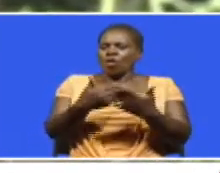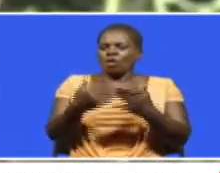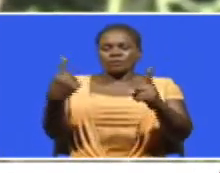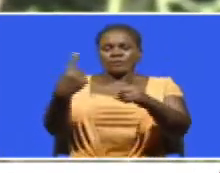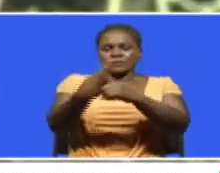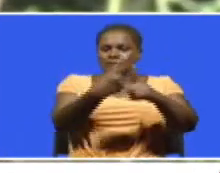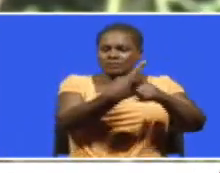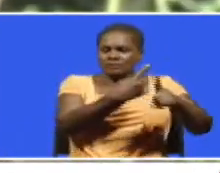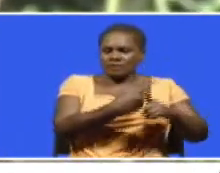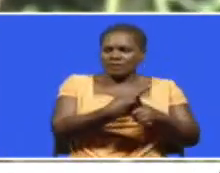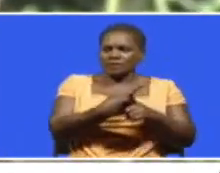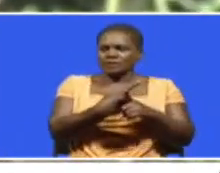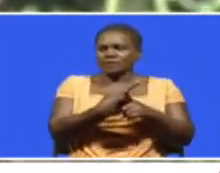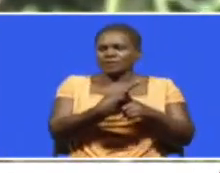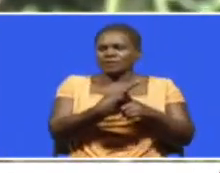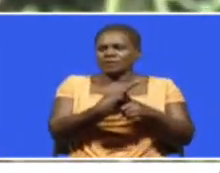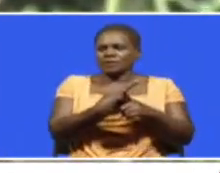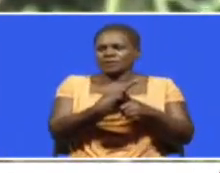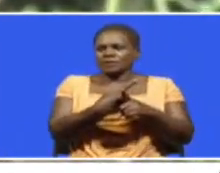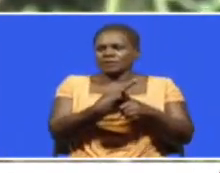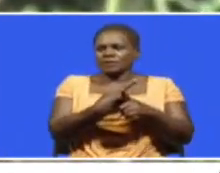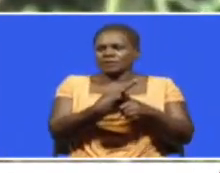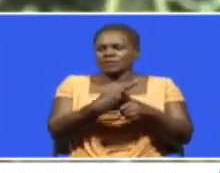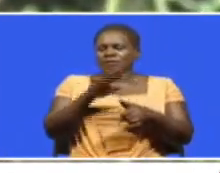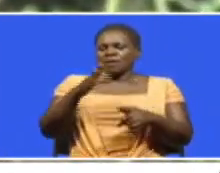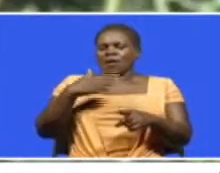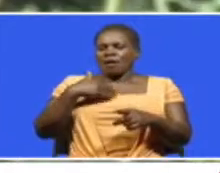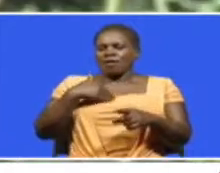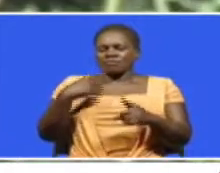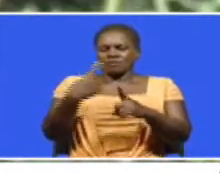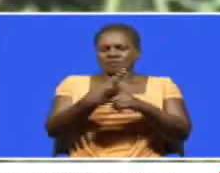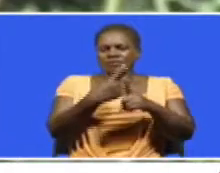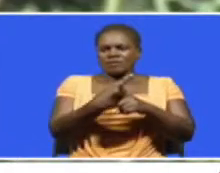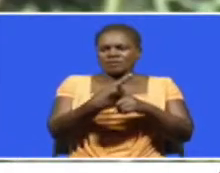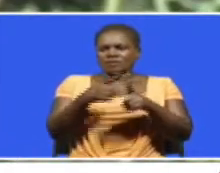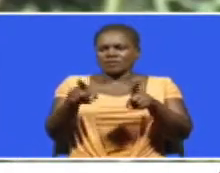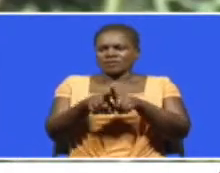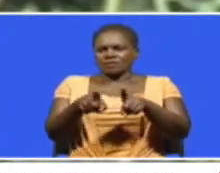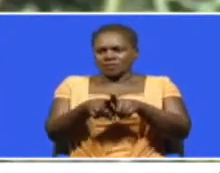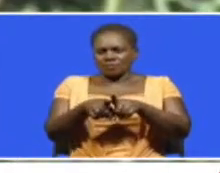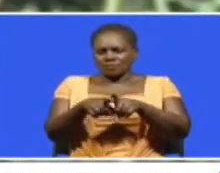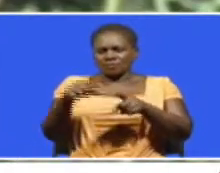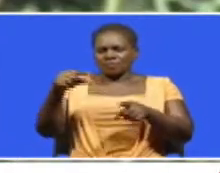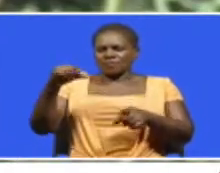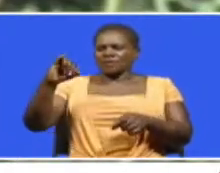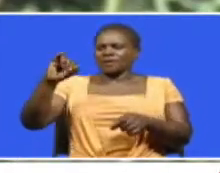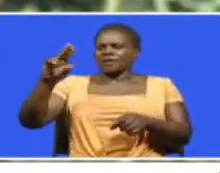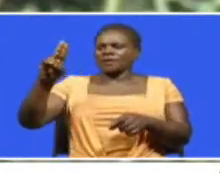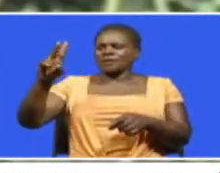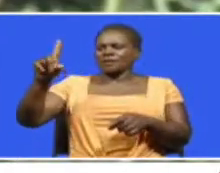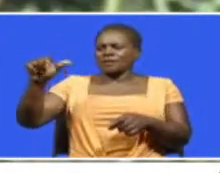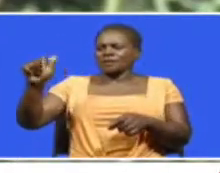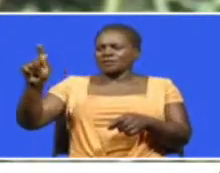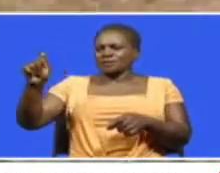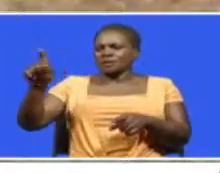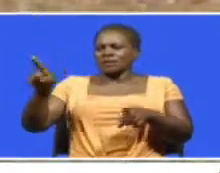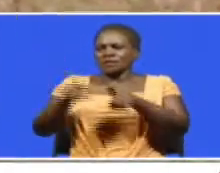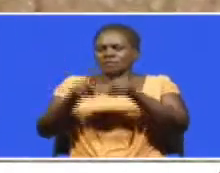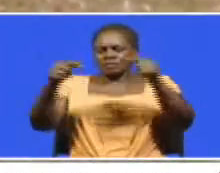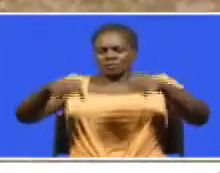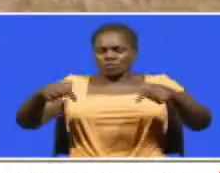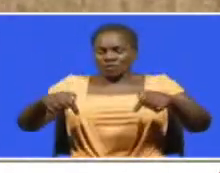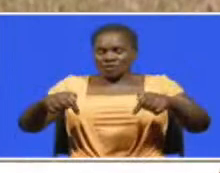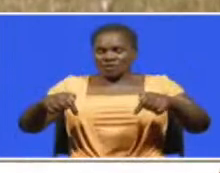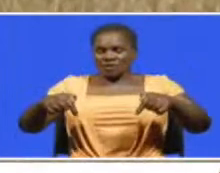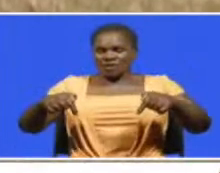different, and everybody has his own qualities. I say the quality is good, and it's been 2 days.